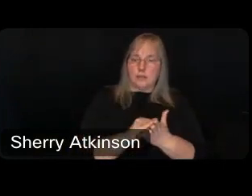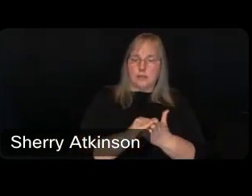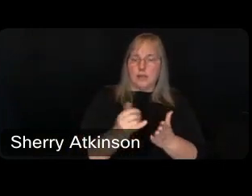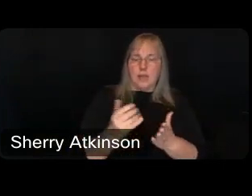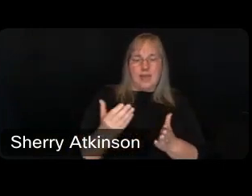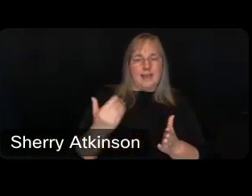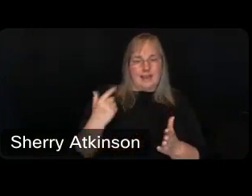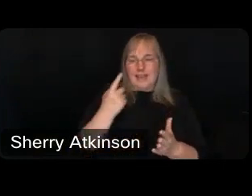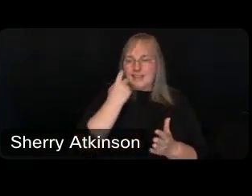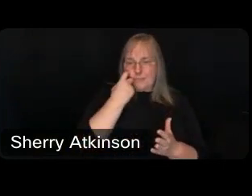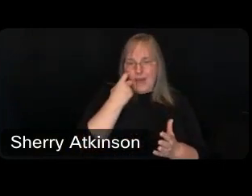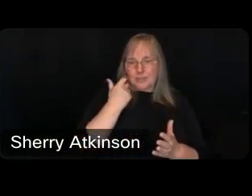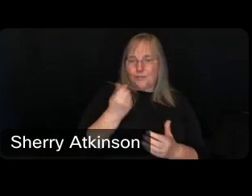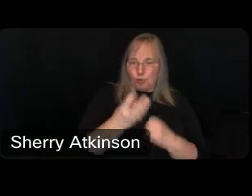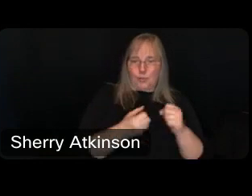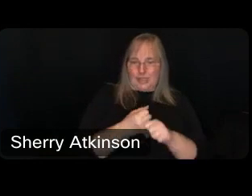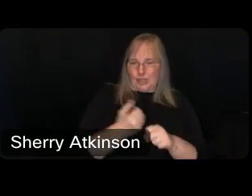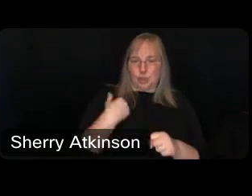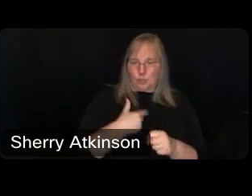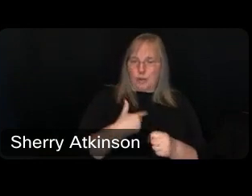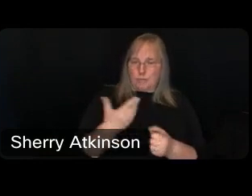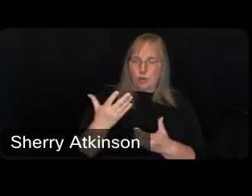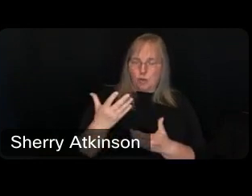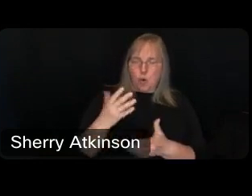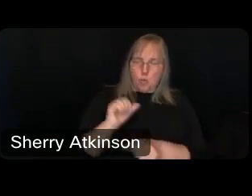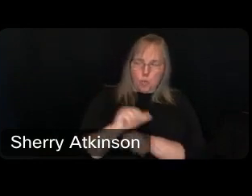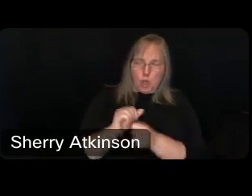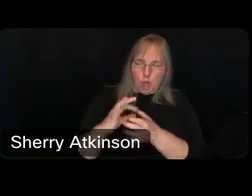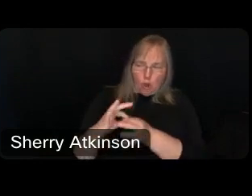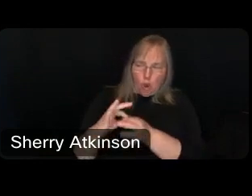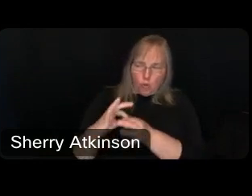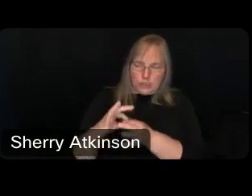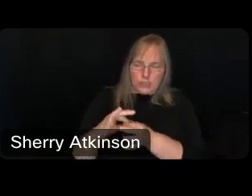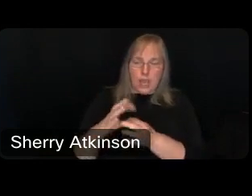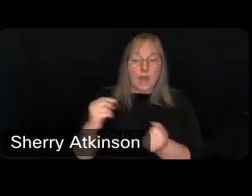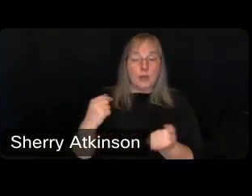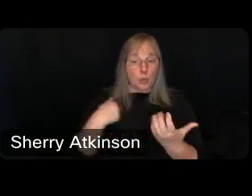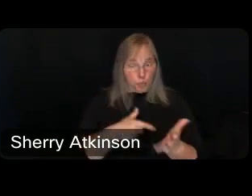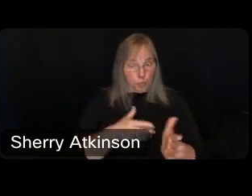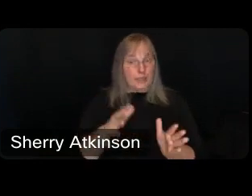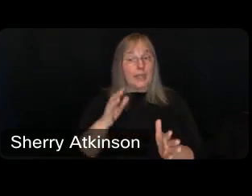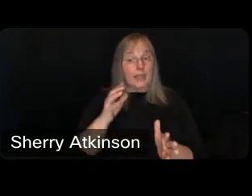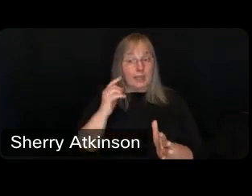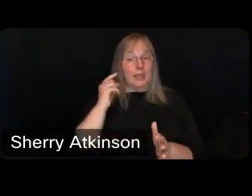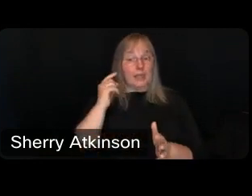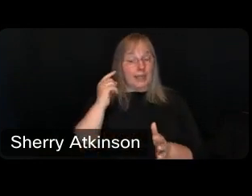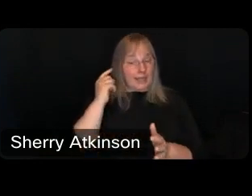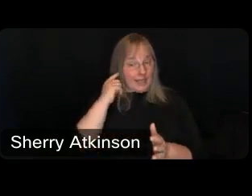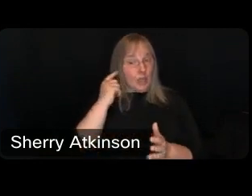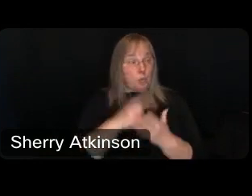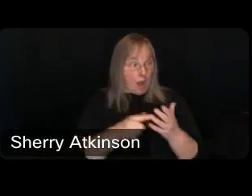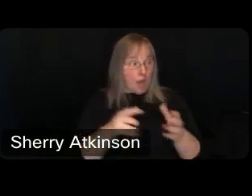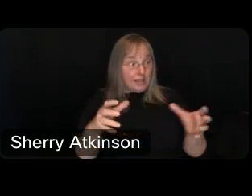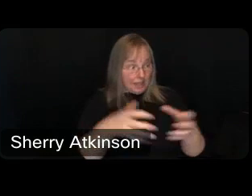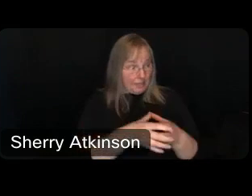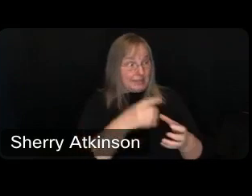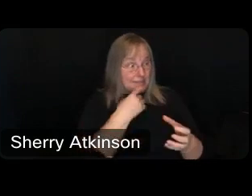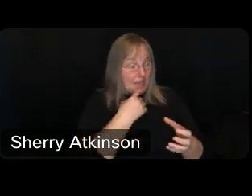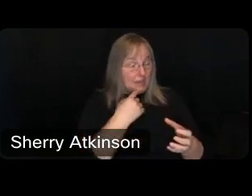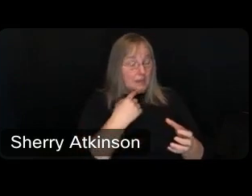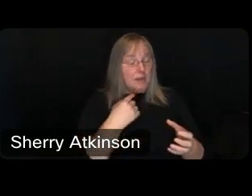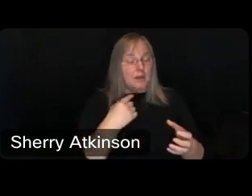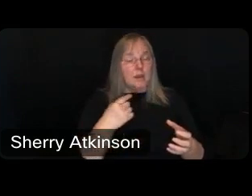years, we have been working closely and we did hear what the committee have been saying, and we concur on